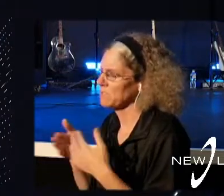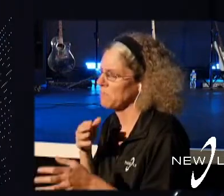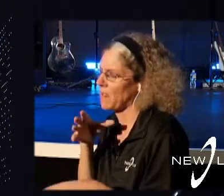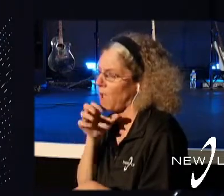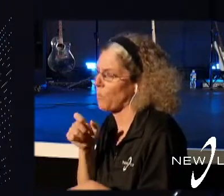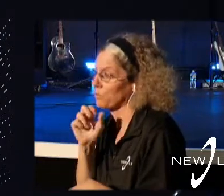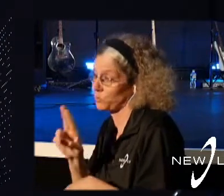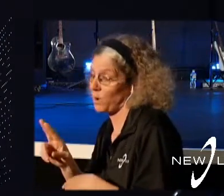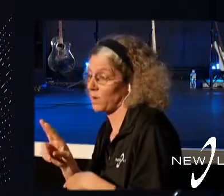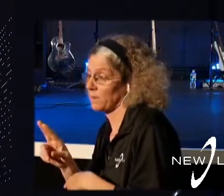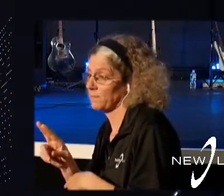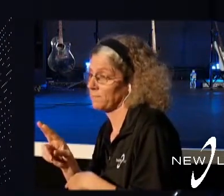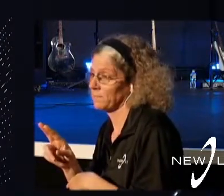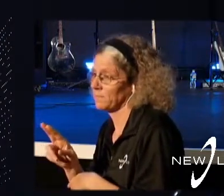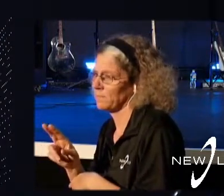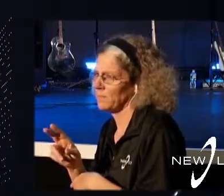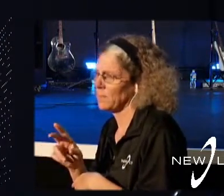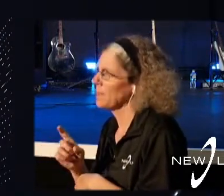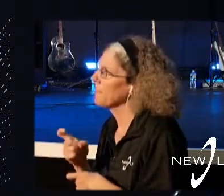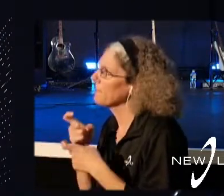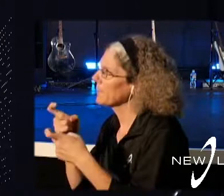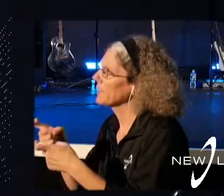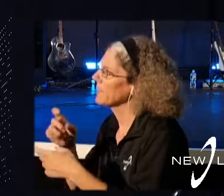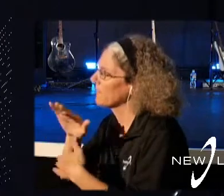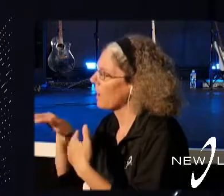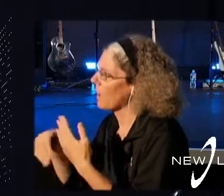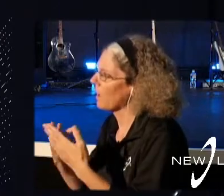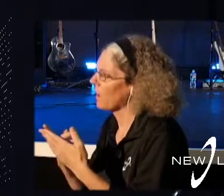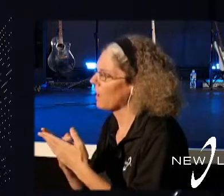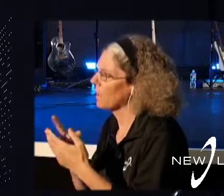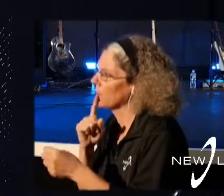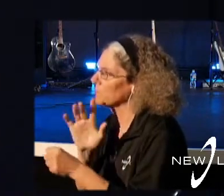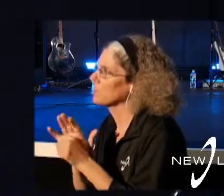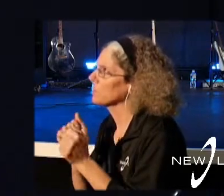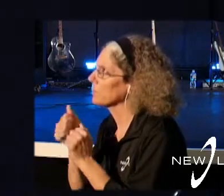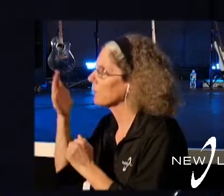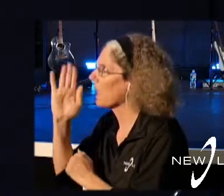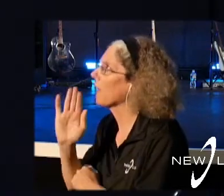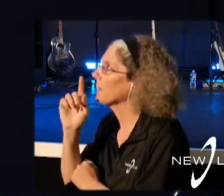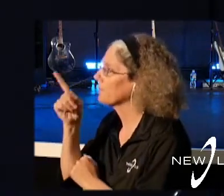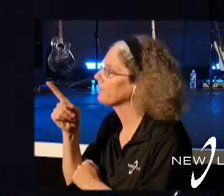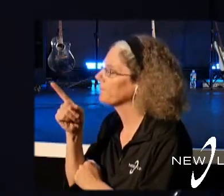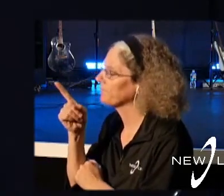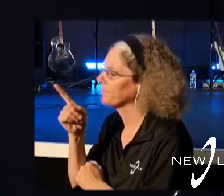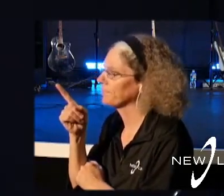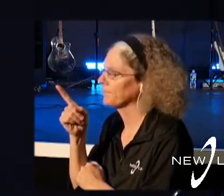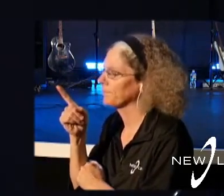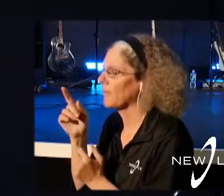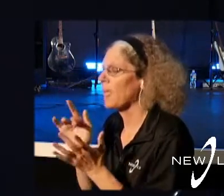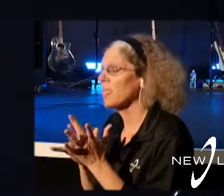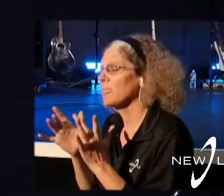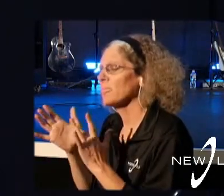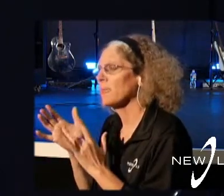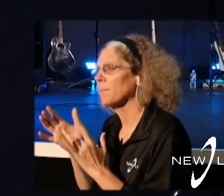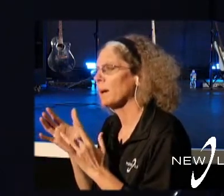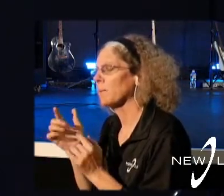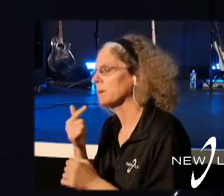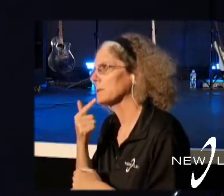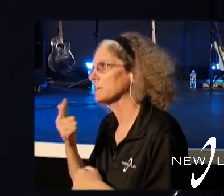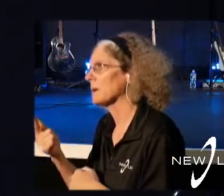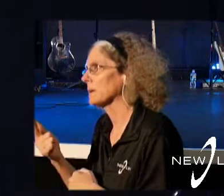do. And what you'll find in the pages of this book are stories, actually